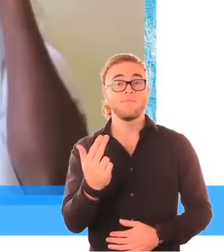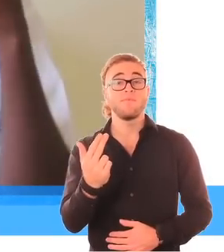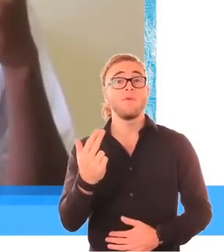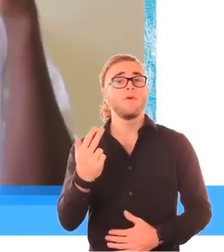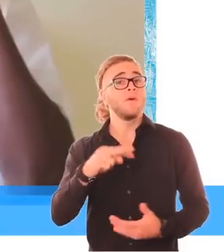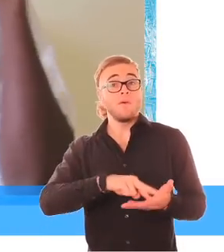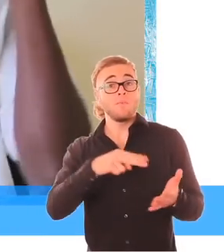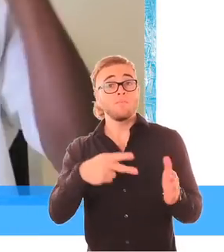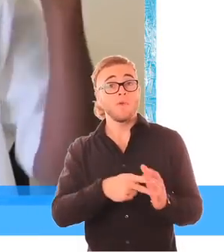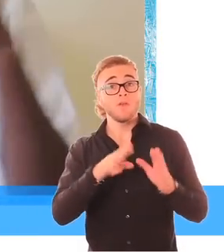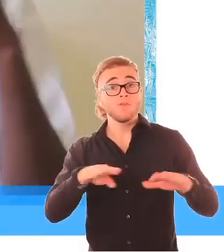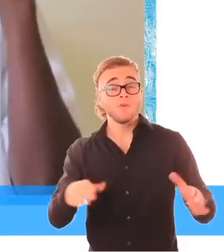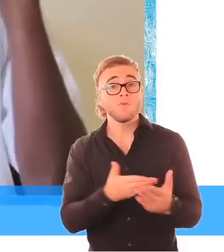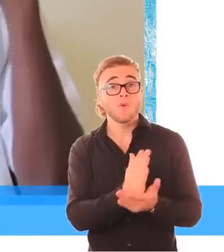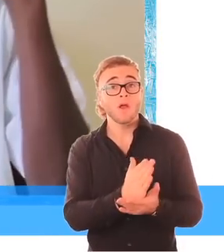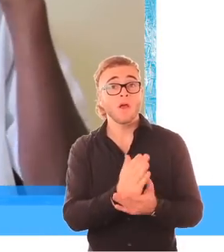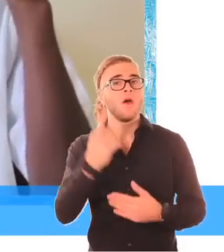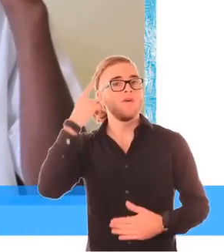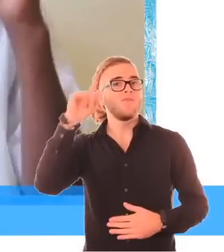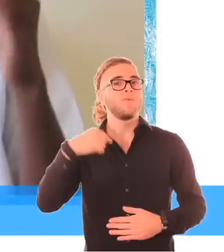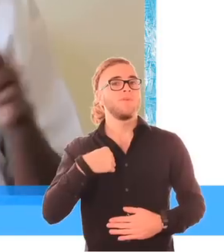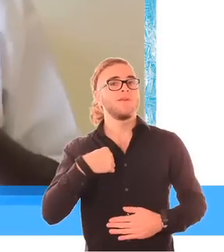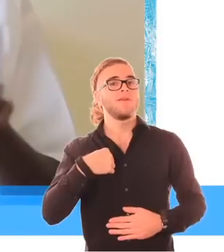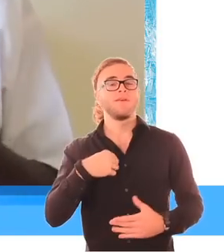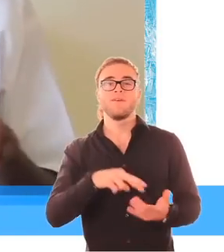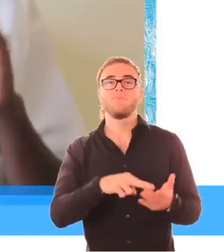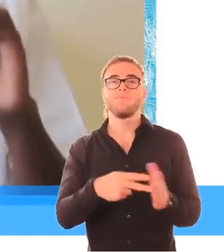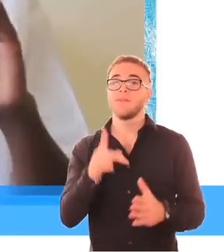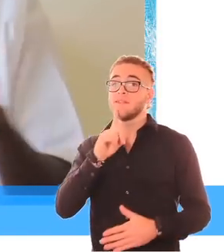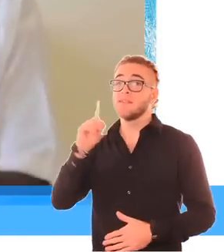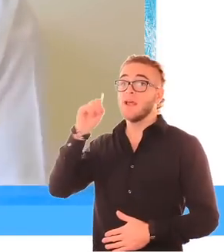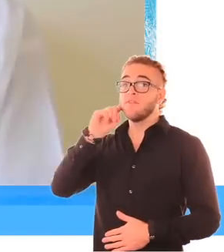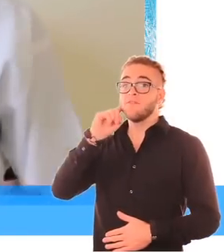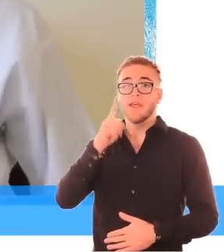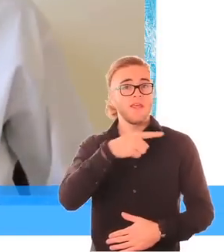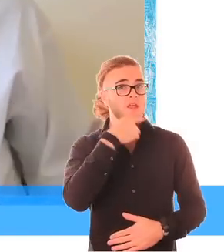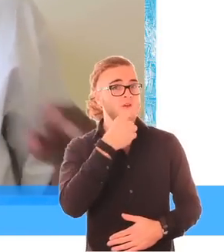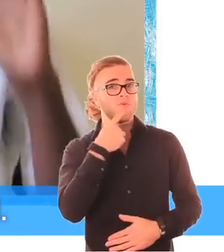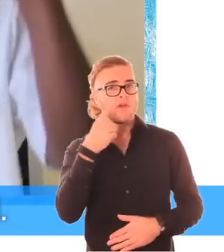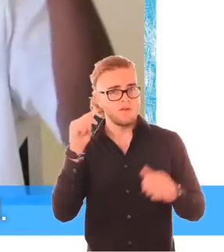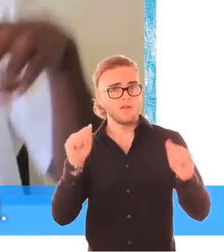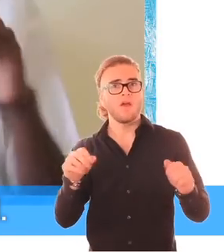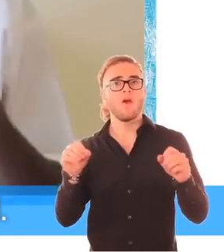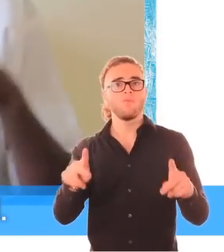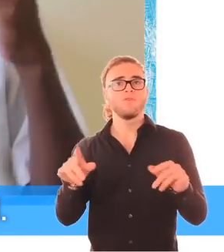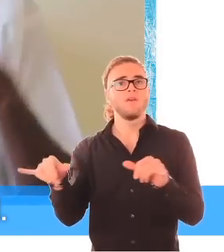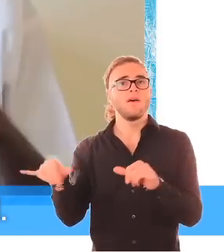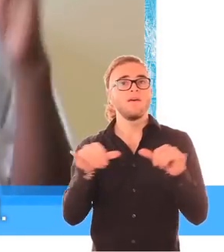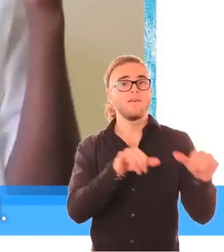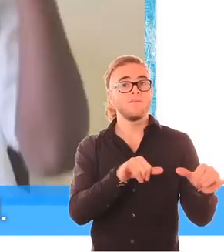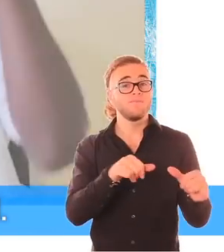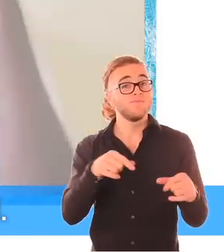For me, children's rights mean deaf and hearing people can both have the same opportunity to go to